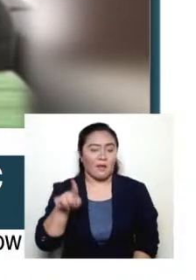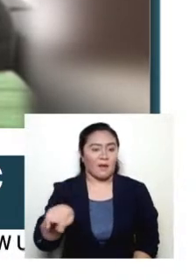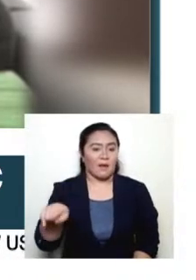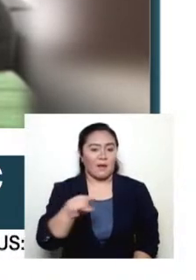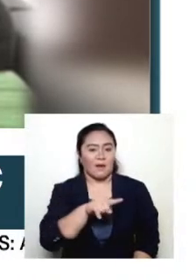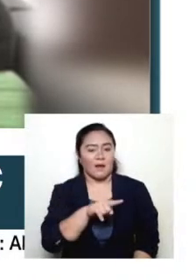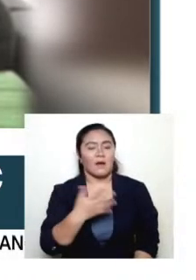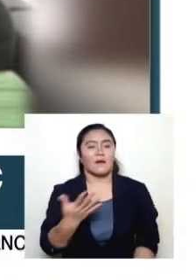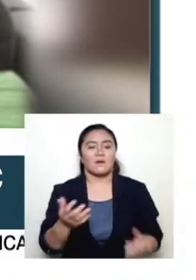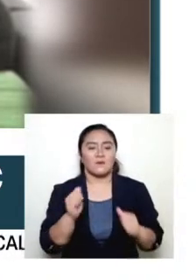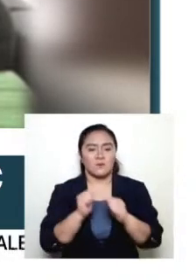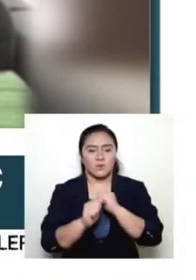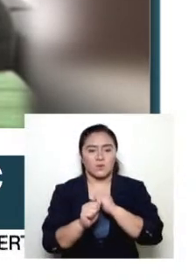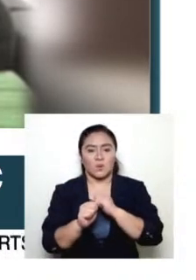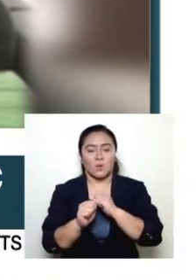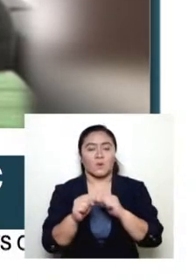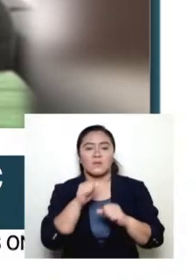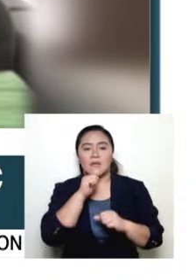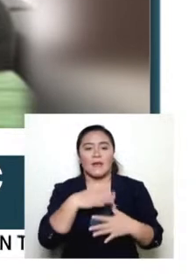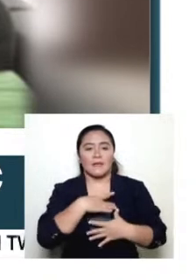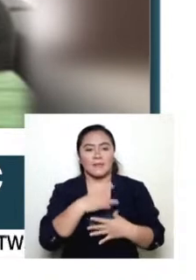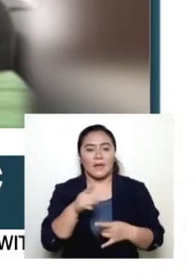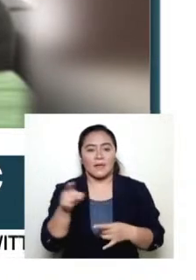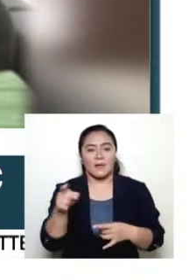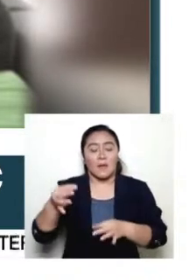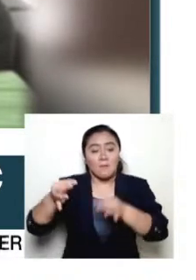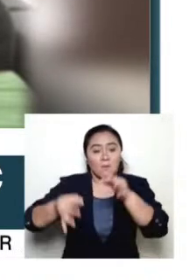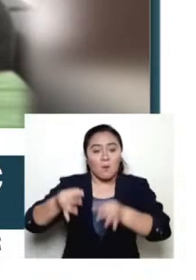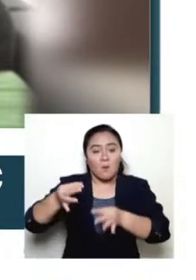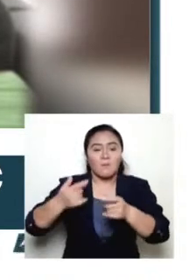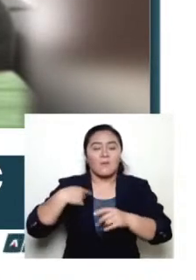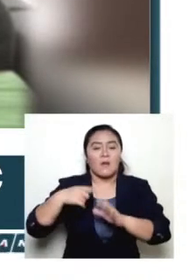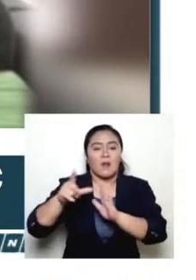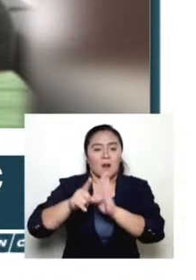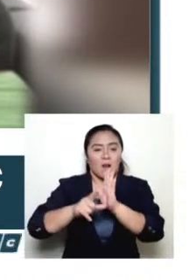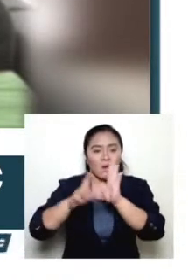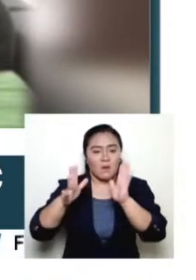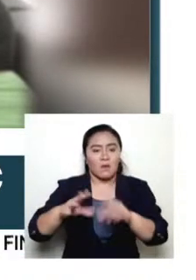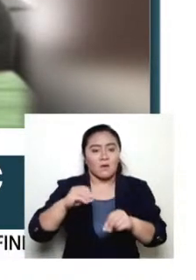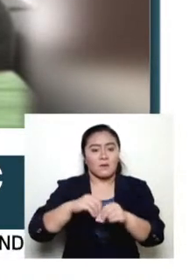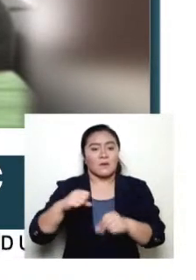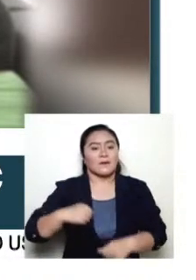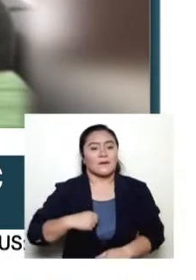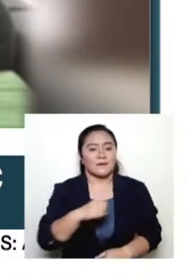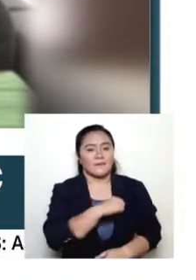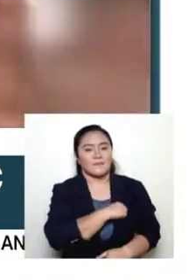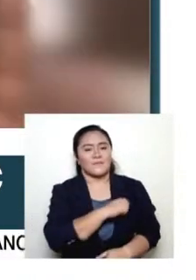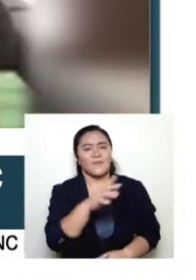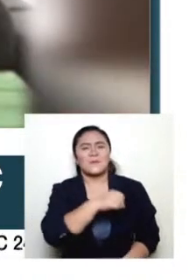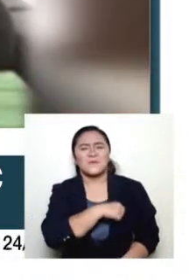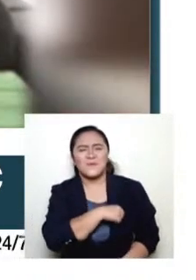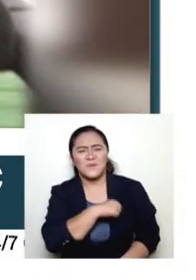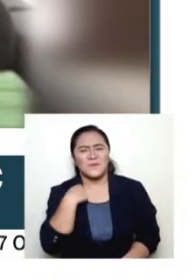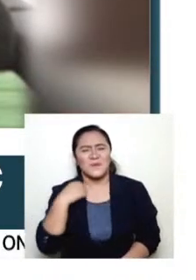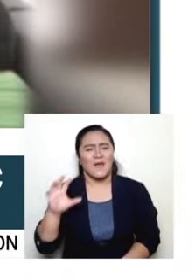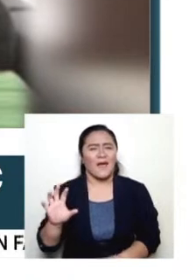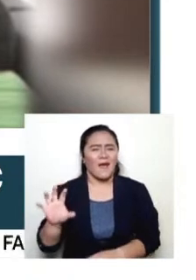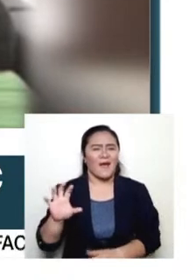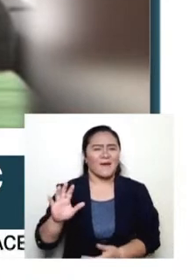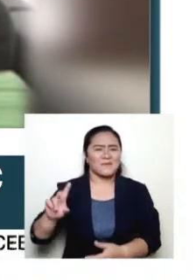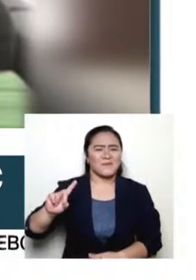want another fiscalizer senator in the Senate. So I'm very sorry for our dogs. But, it's all right. It's